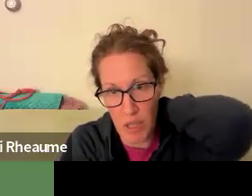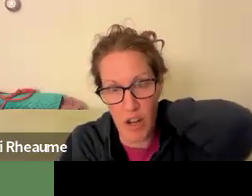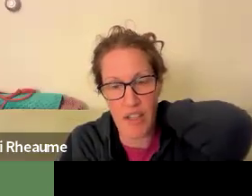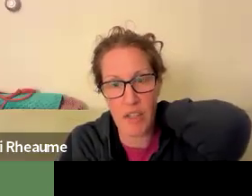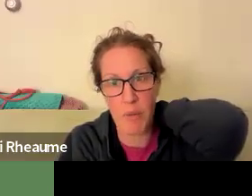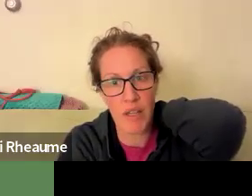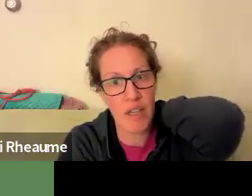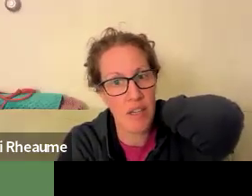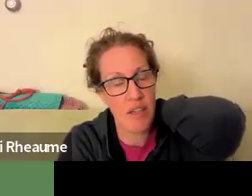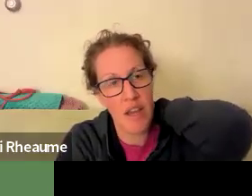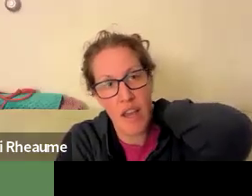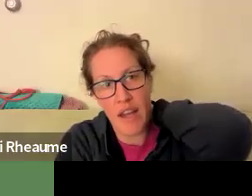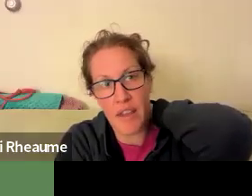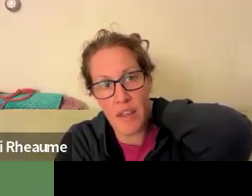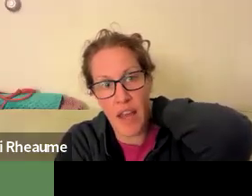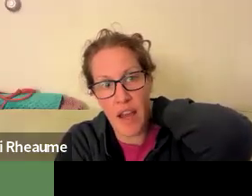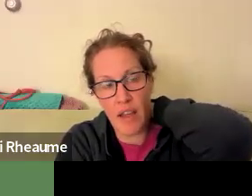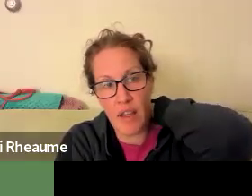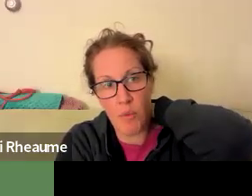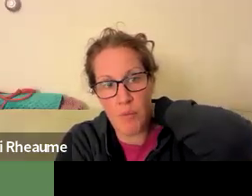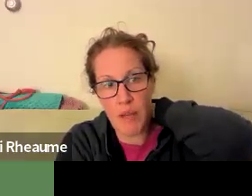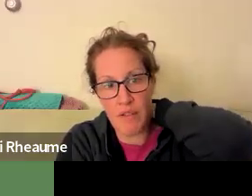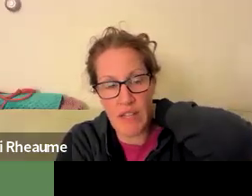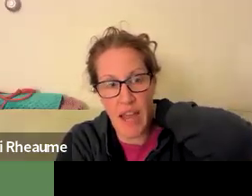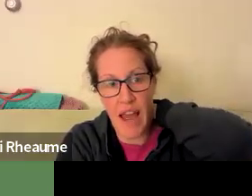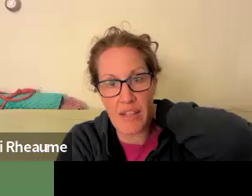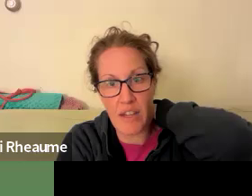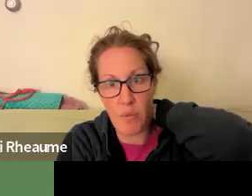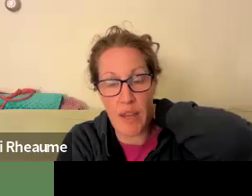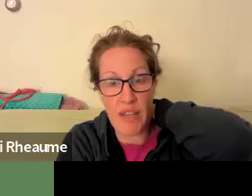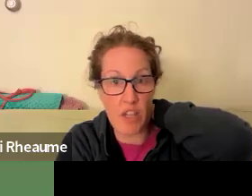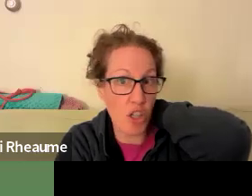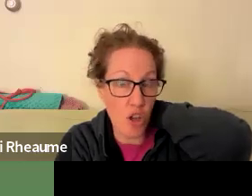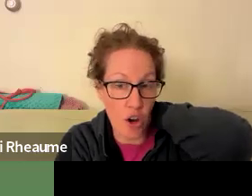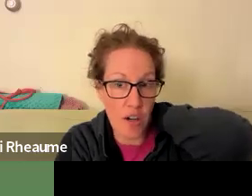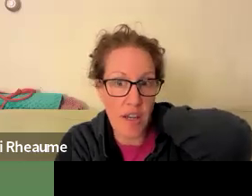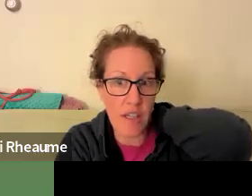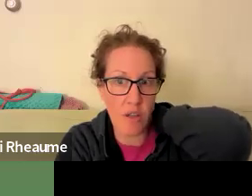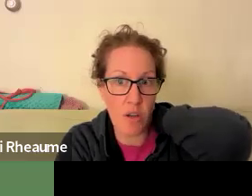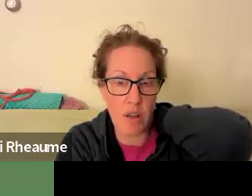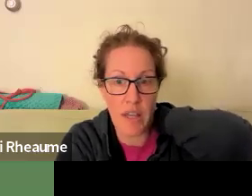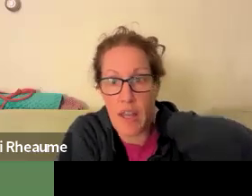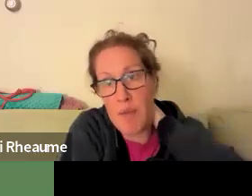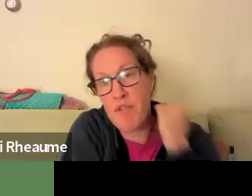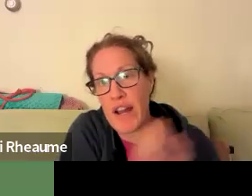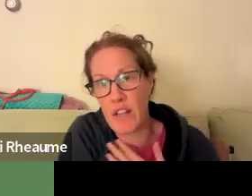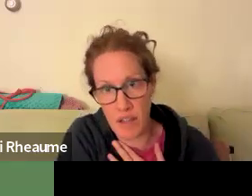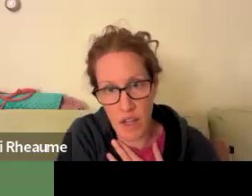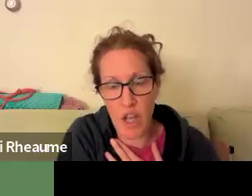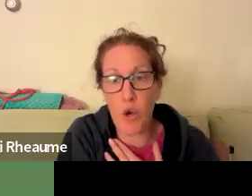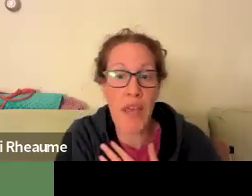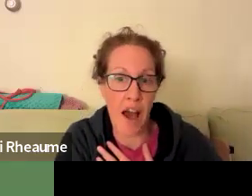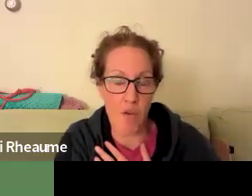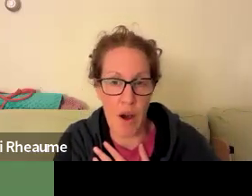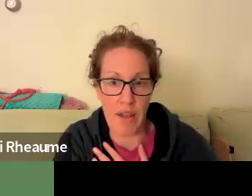town's Commission on Disabilities. And I think that would be a fantastic place to start is like, I'm in